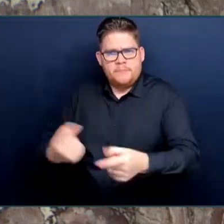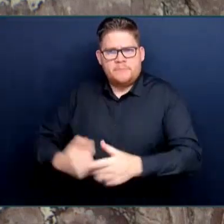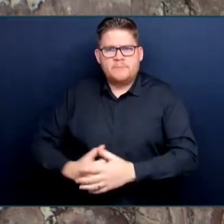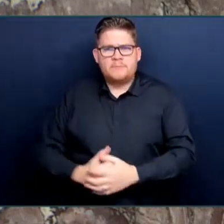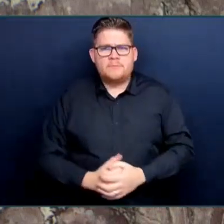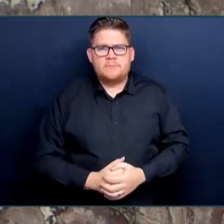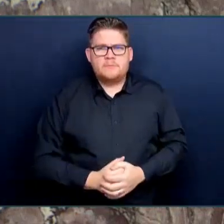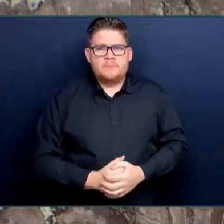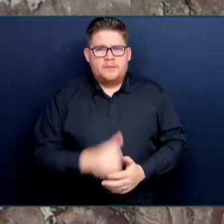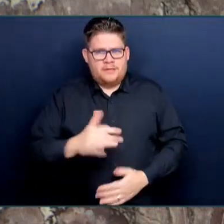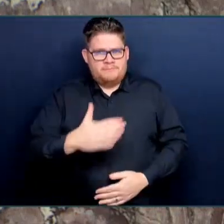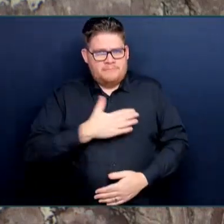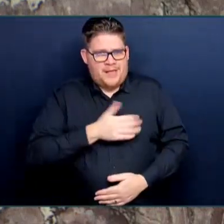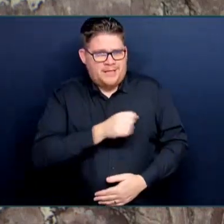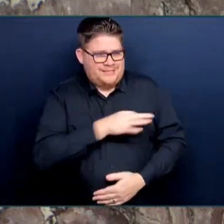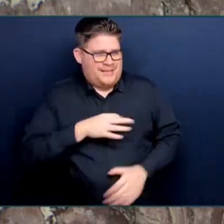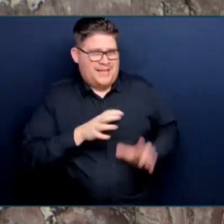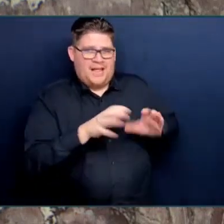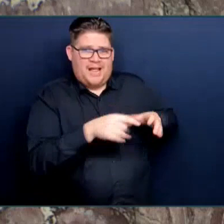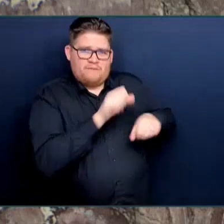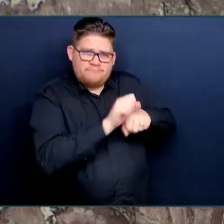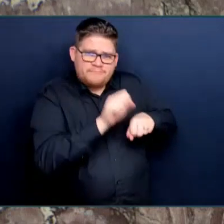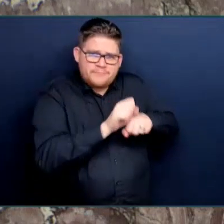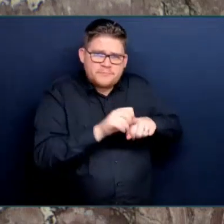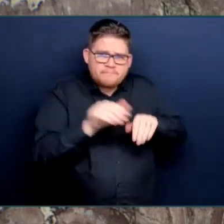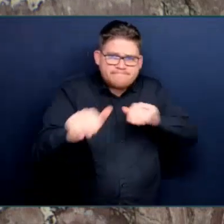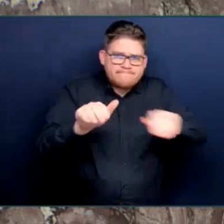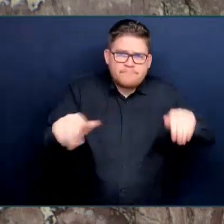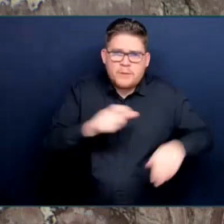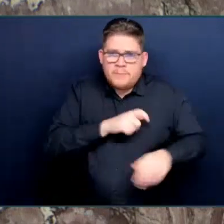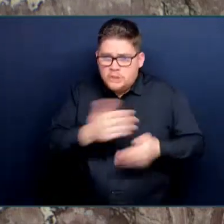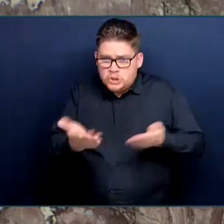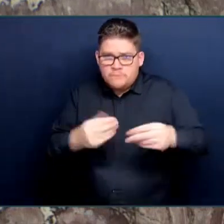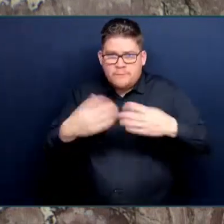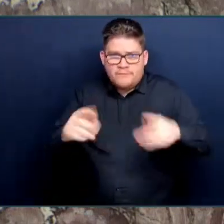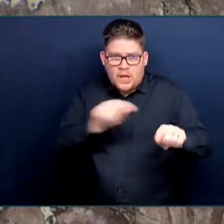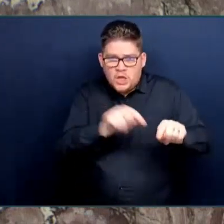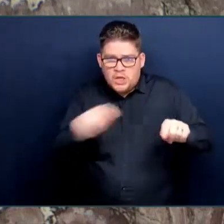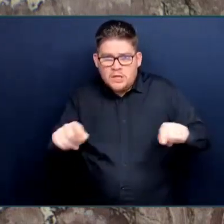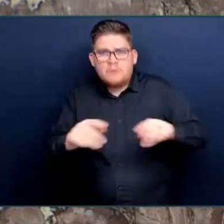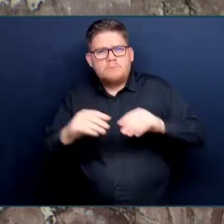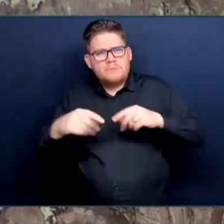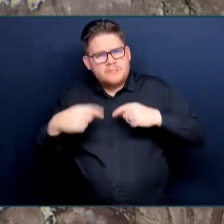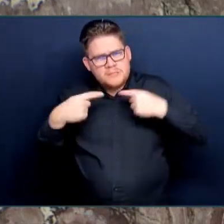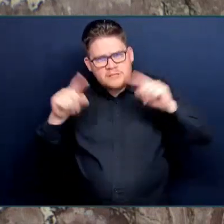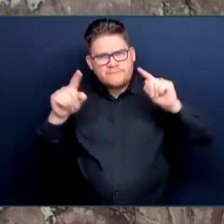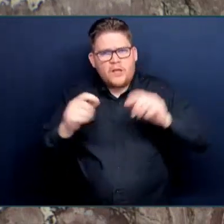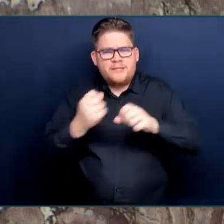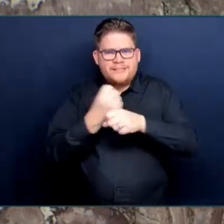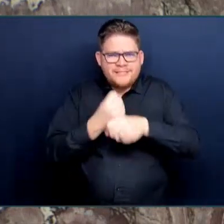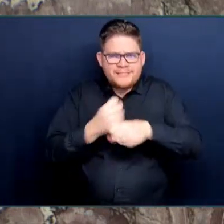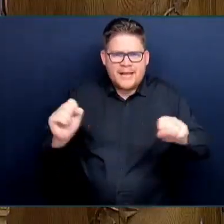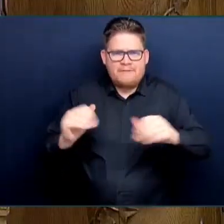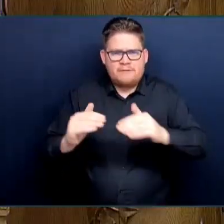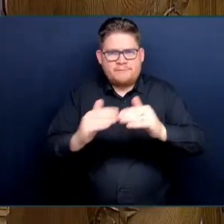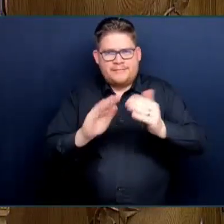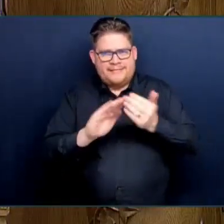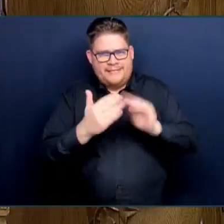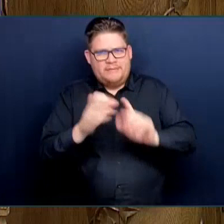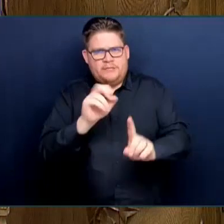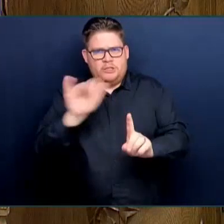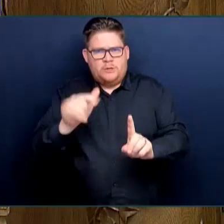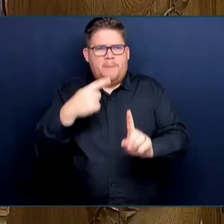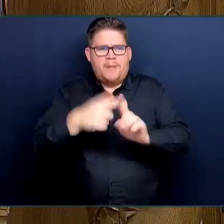will continue to do, to ensure that we have safe and effective policing in the city of Surrey and the rest of the province.